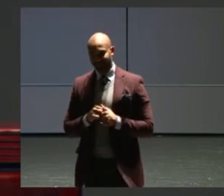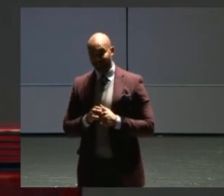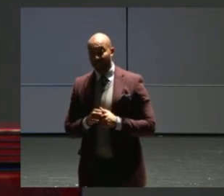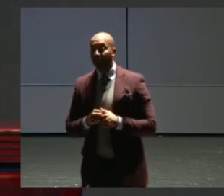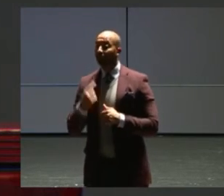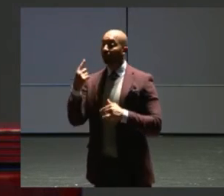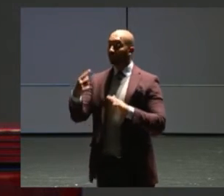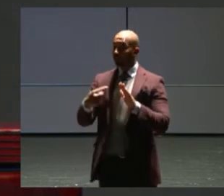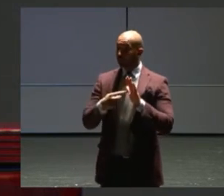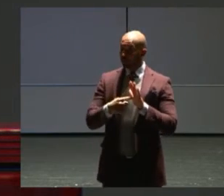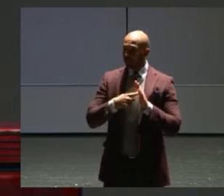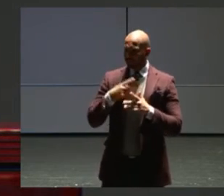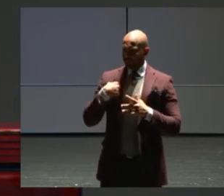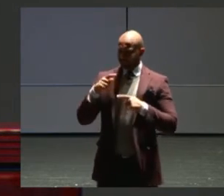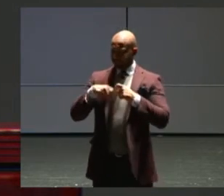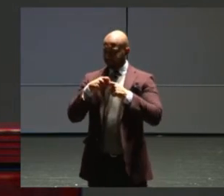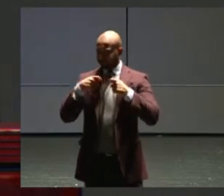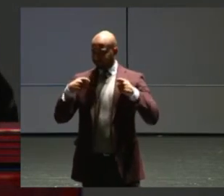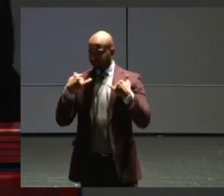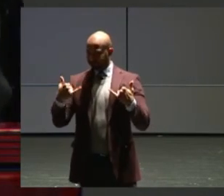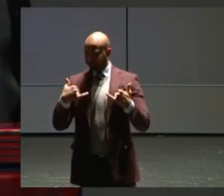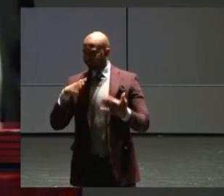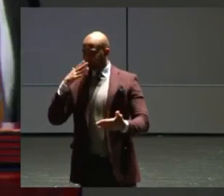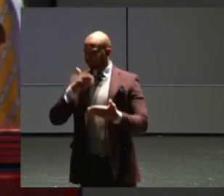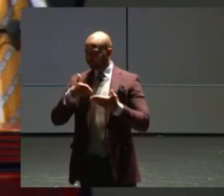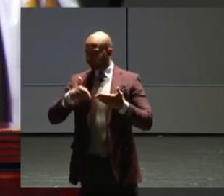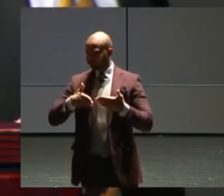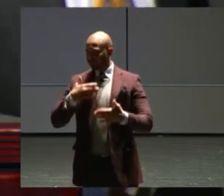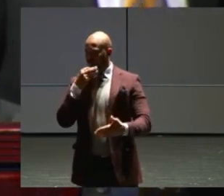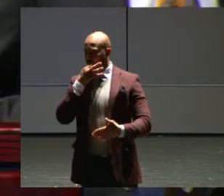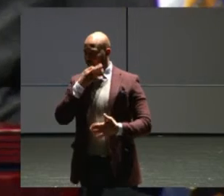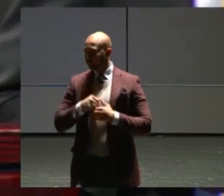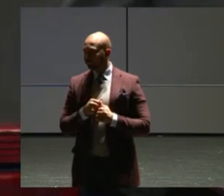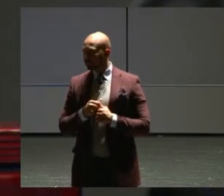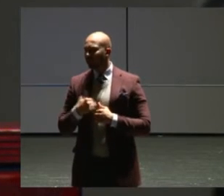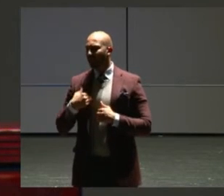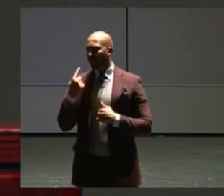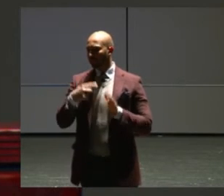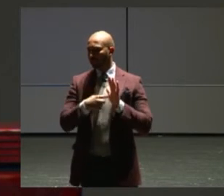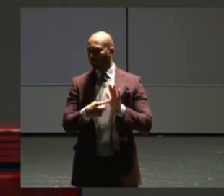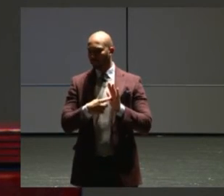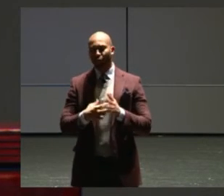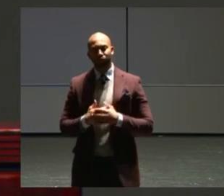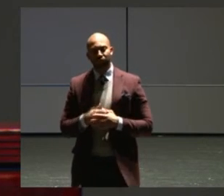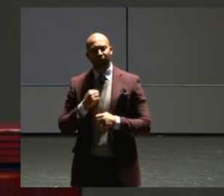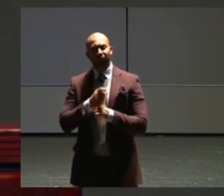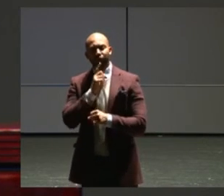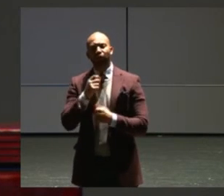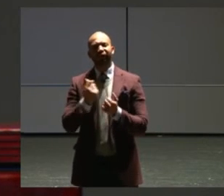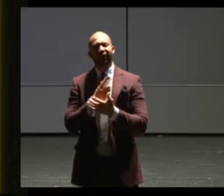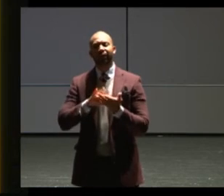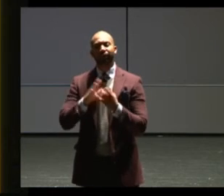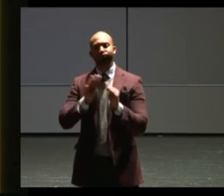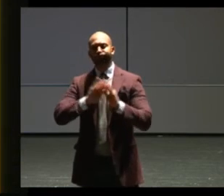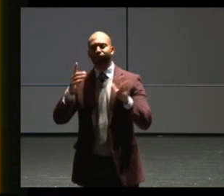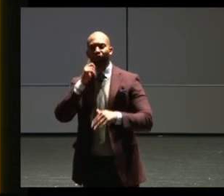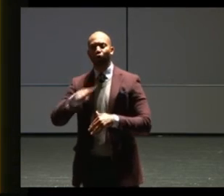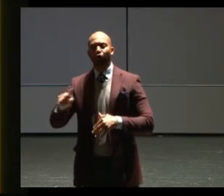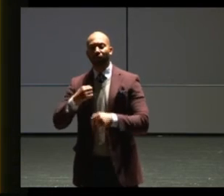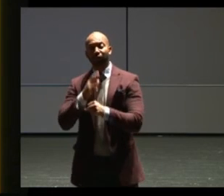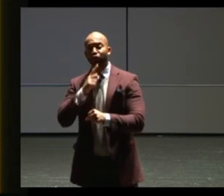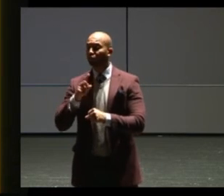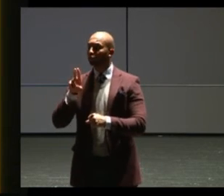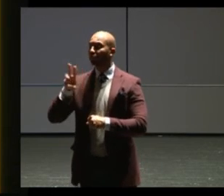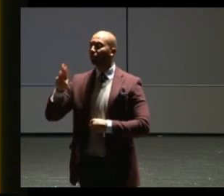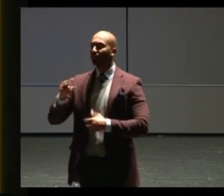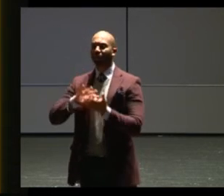an example as I wrap up here. I want to give an example that I think helps put it all together as we make a case for building a stronger UWM